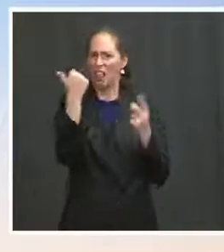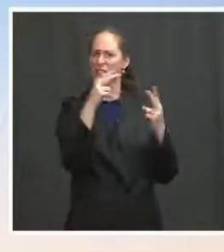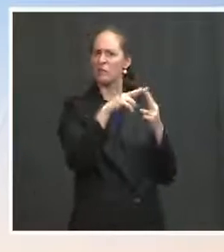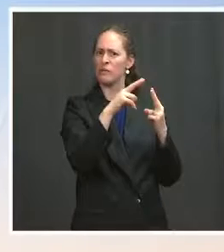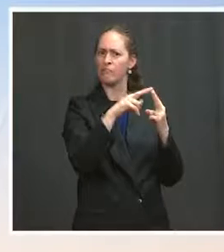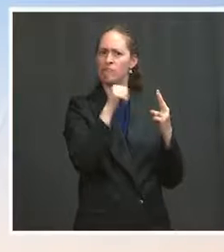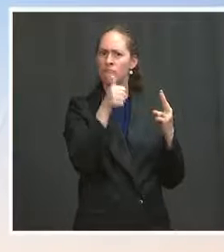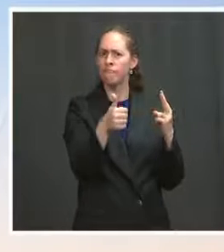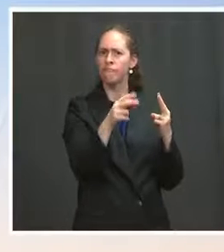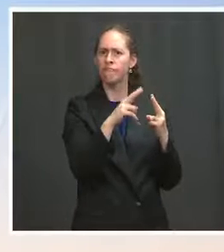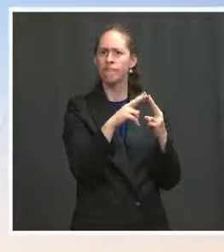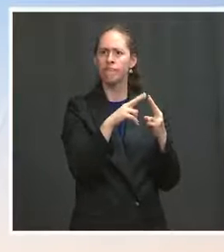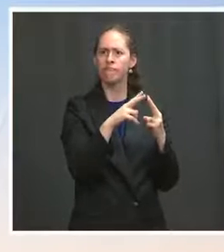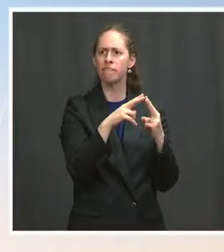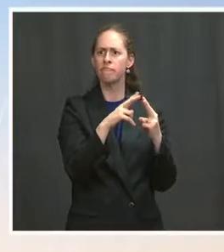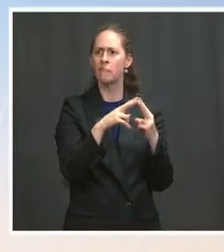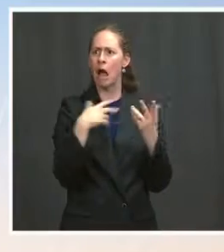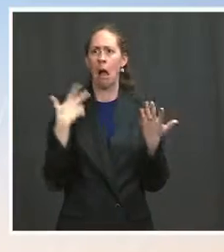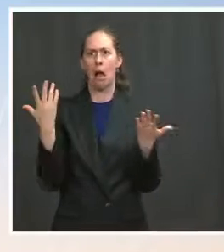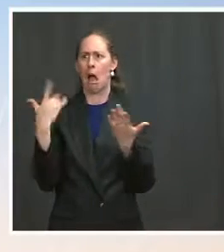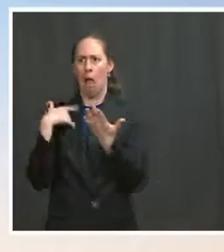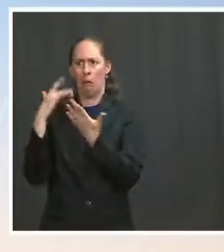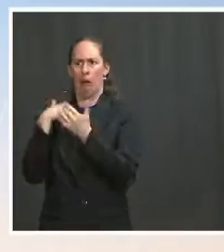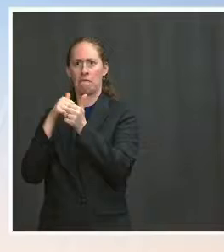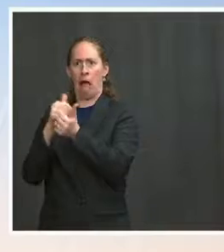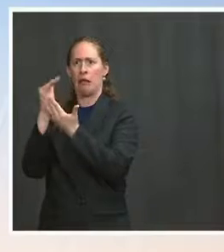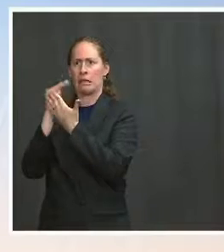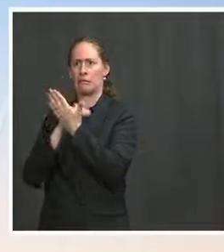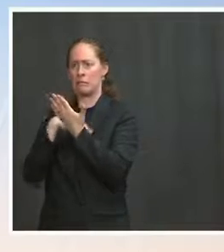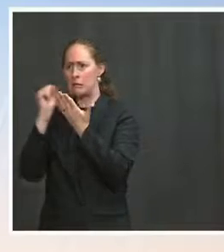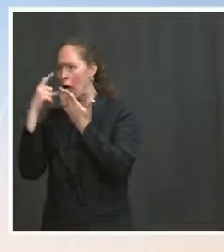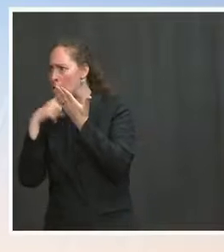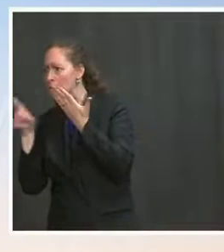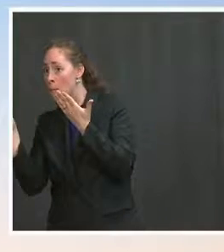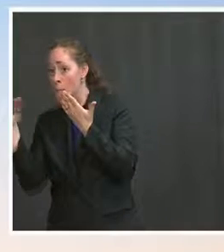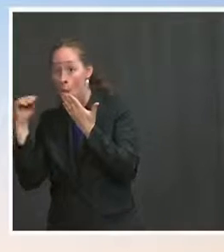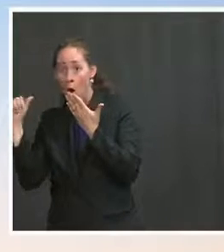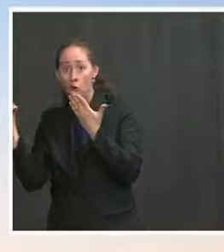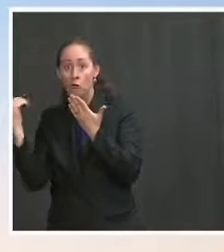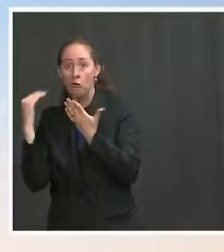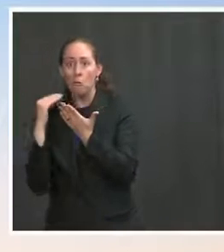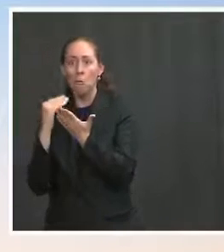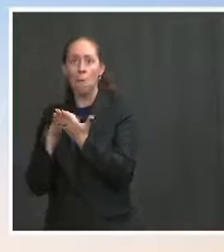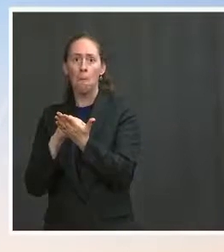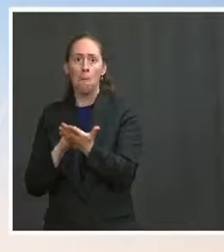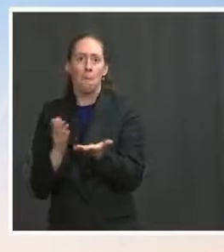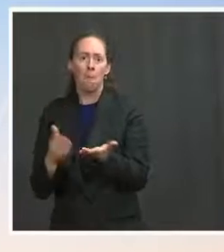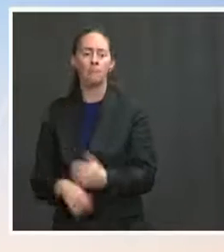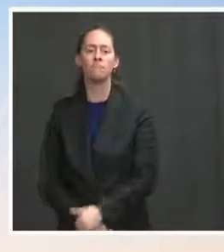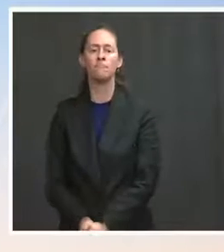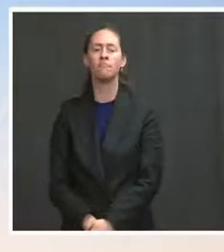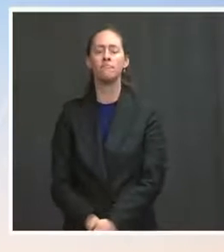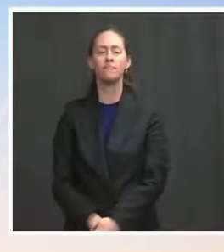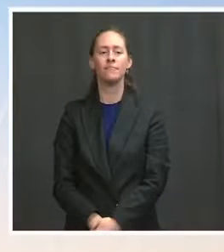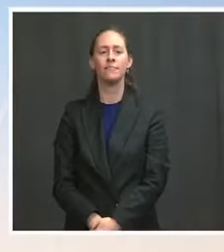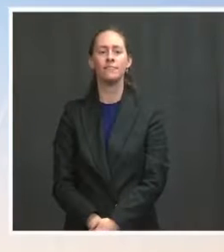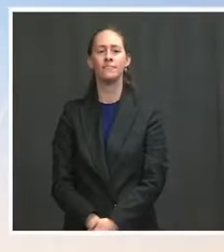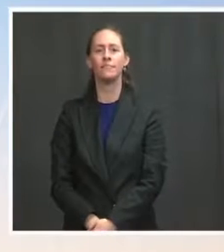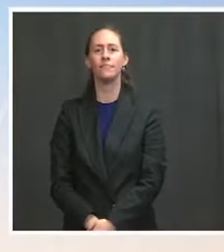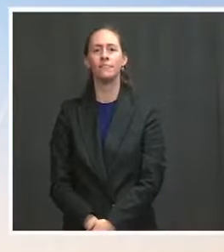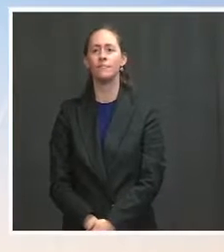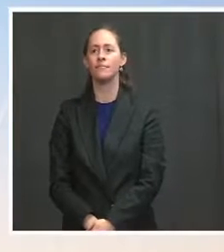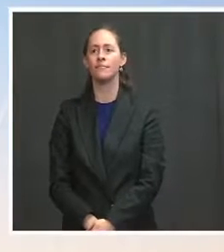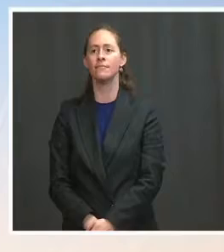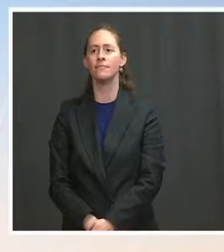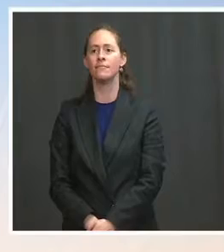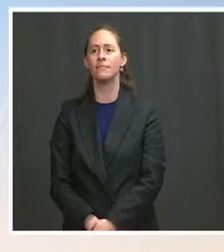the list of attendees I have. I can certainly check if there's more on who or was or wasn't invited. Oh, go ahead. I said I would go to you right next. Yeah. We'll make sure we get to